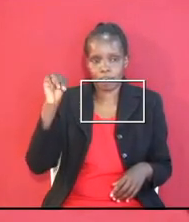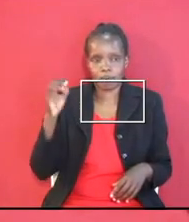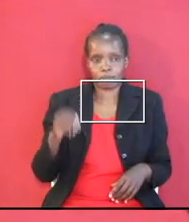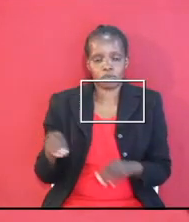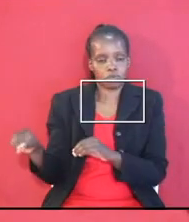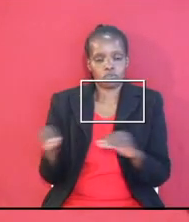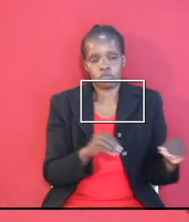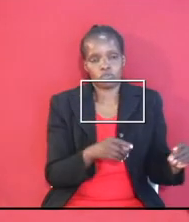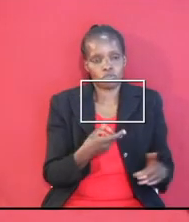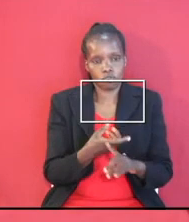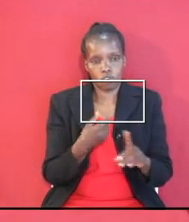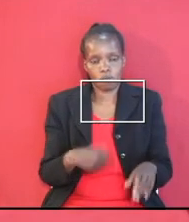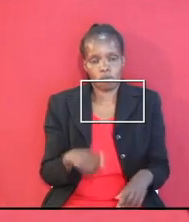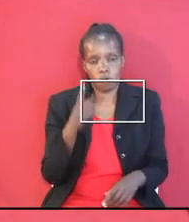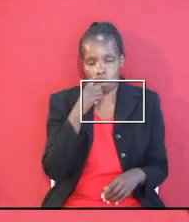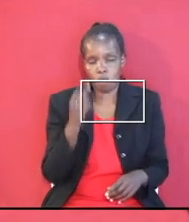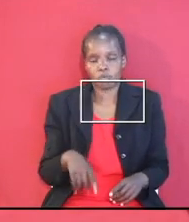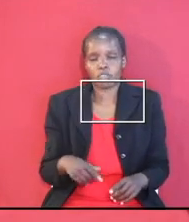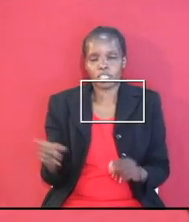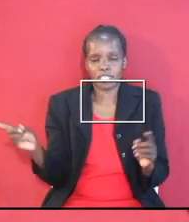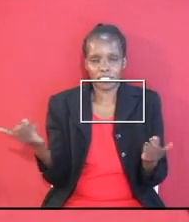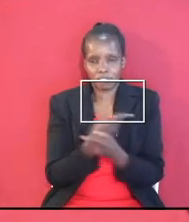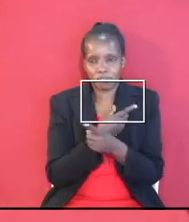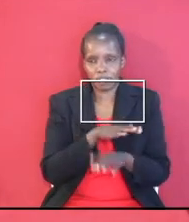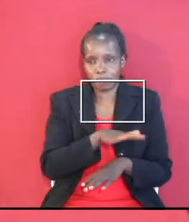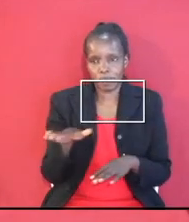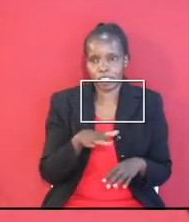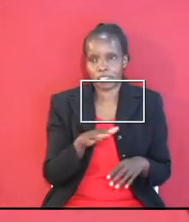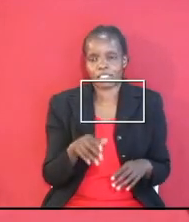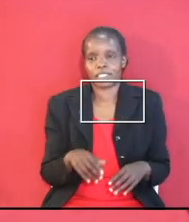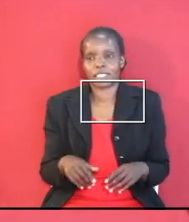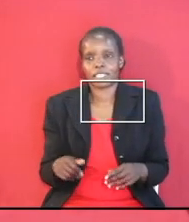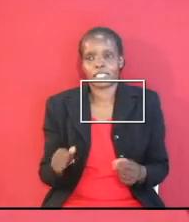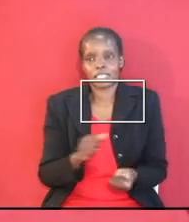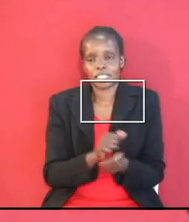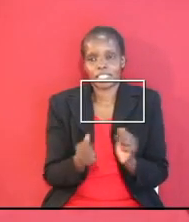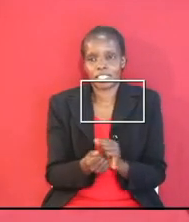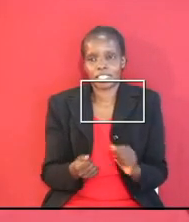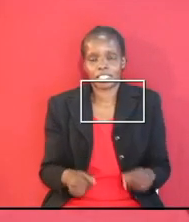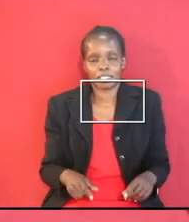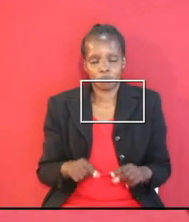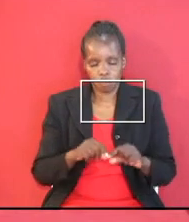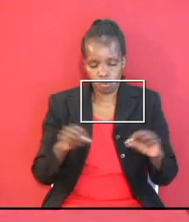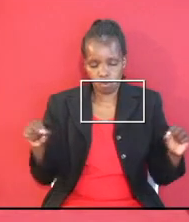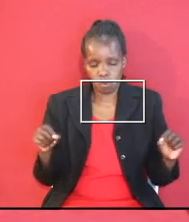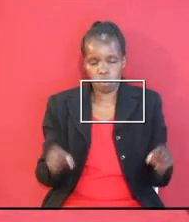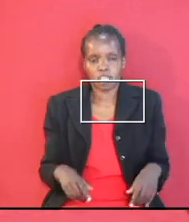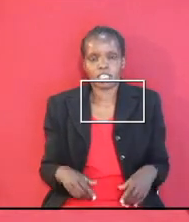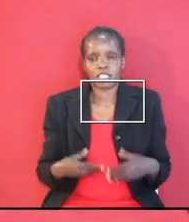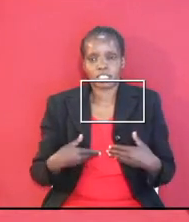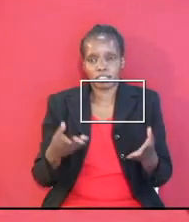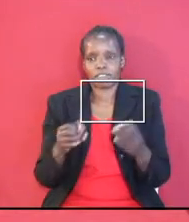their home Ur to a new place. When God called Abraham and changed his name into Abraham, he was really